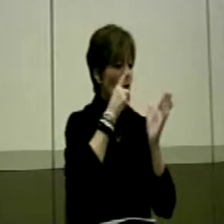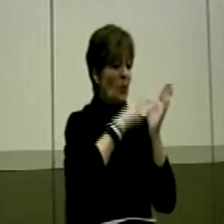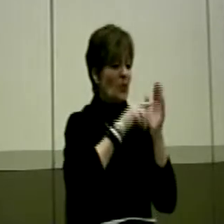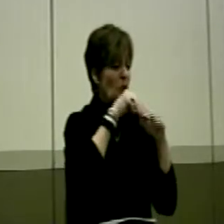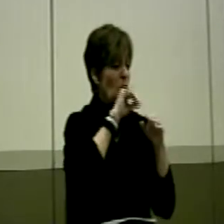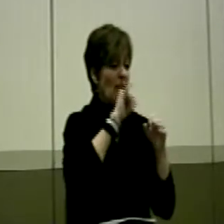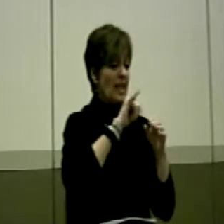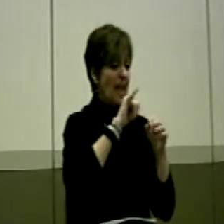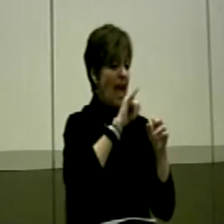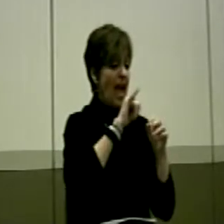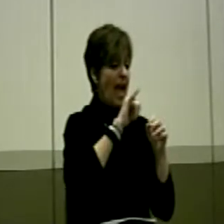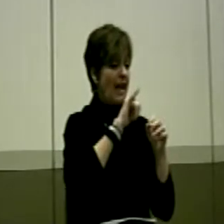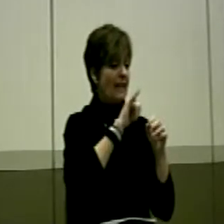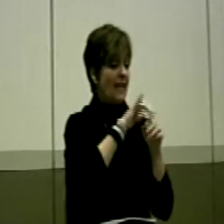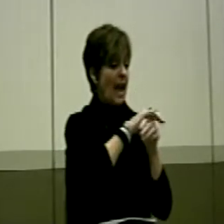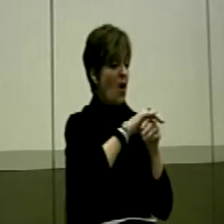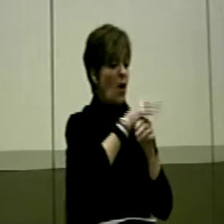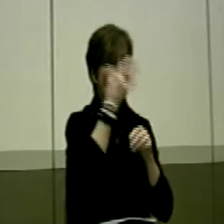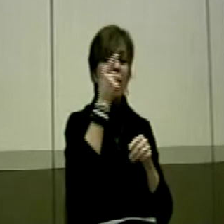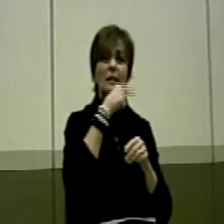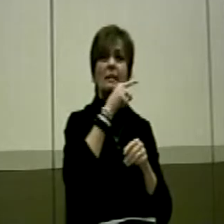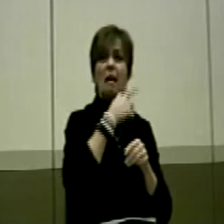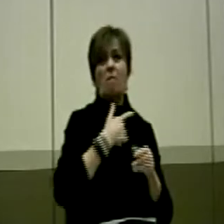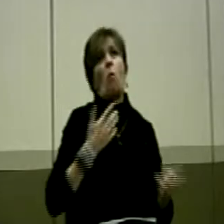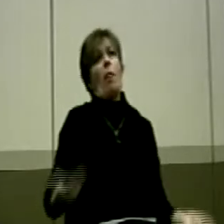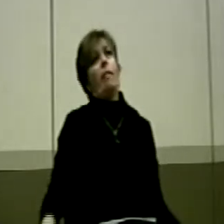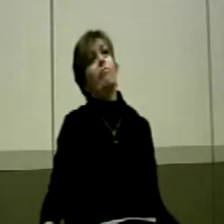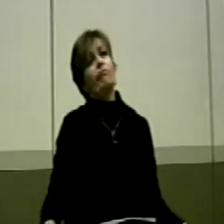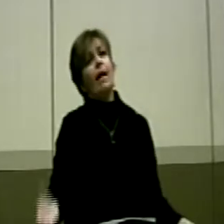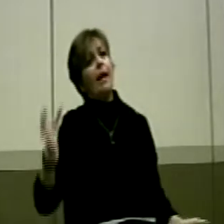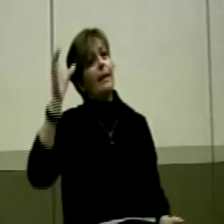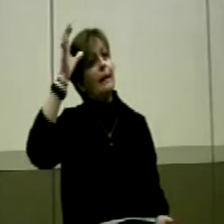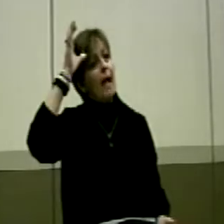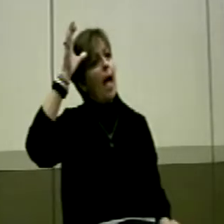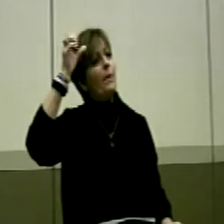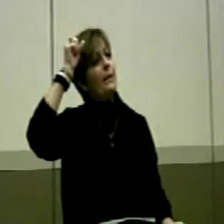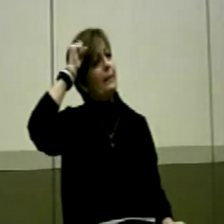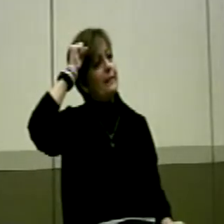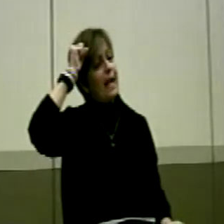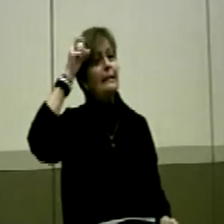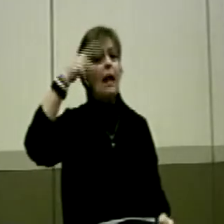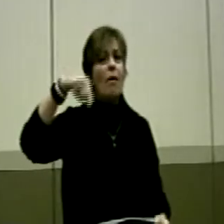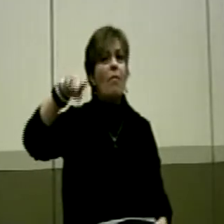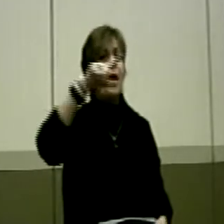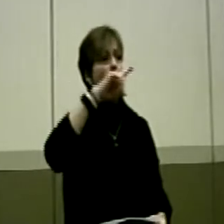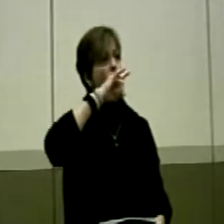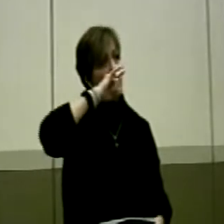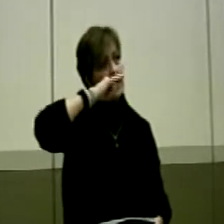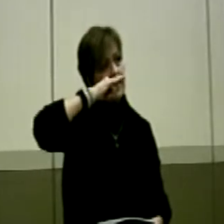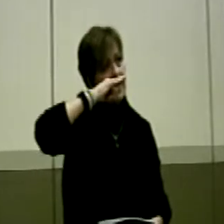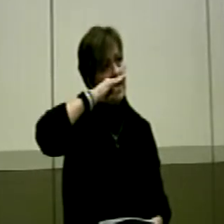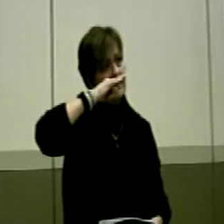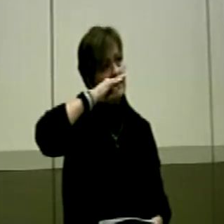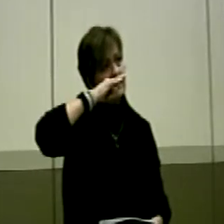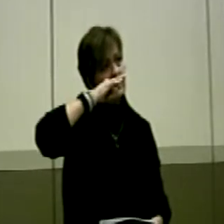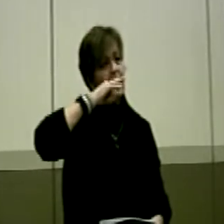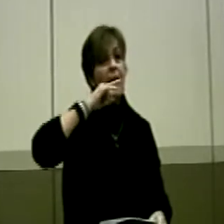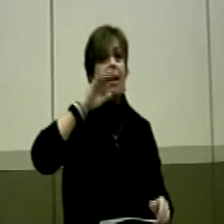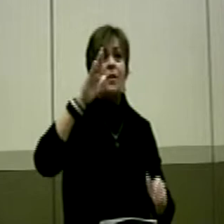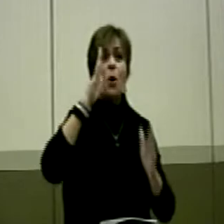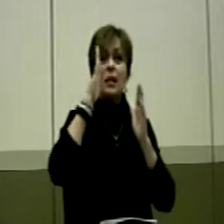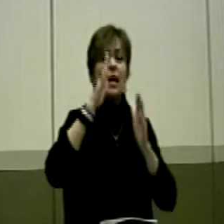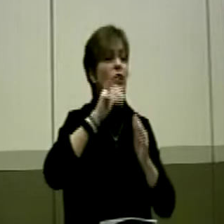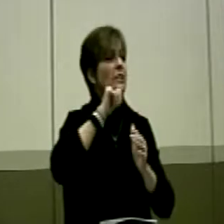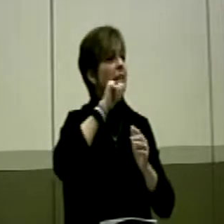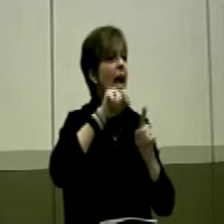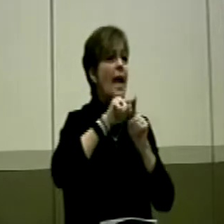like, common sense, it's like, all right, well, they're just kids, they're not going to have as well-developed attention as adults, but I think you're right,